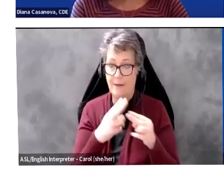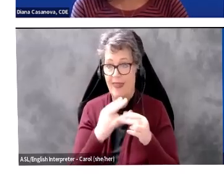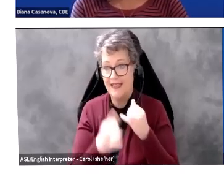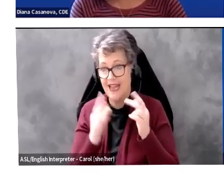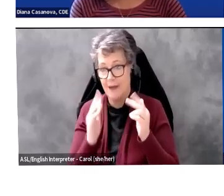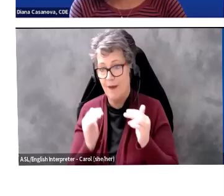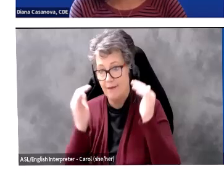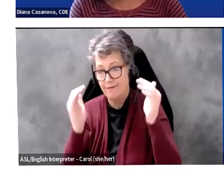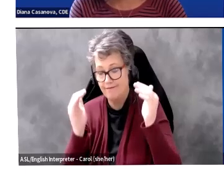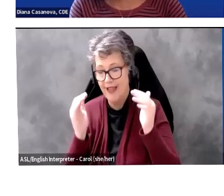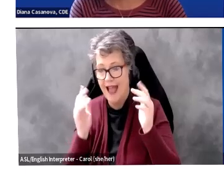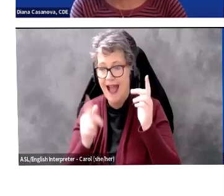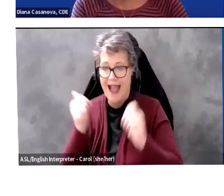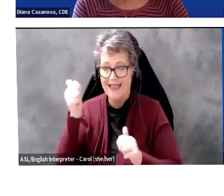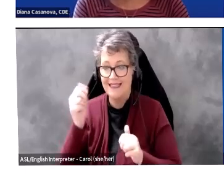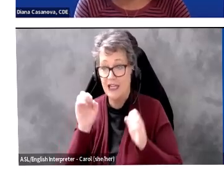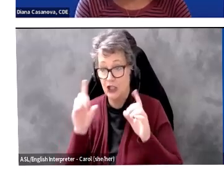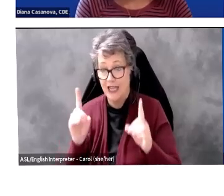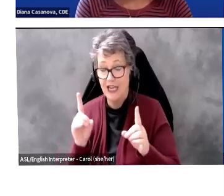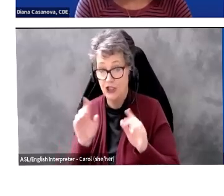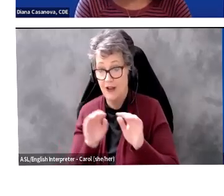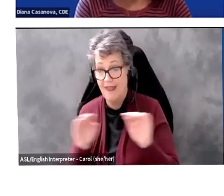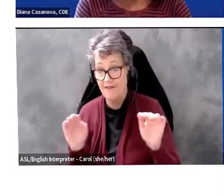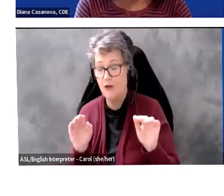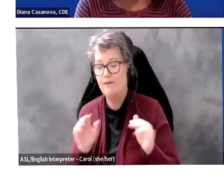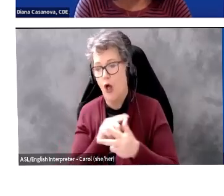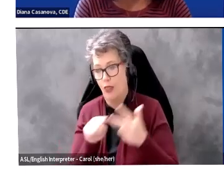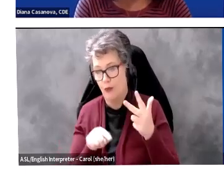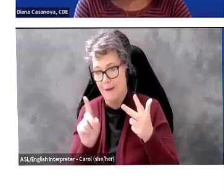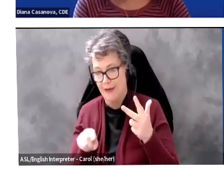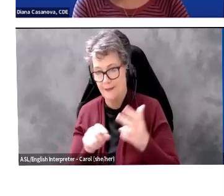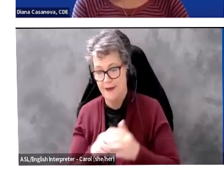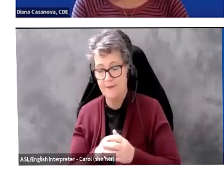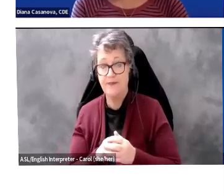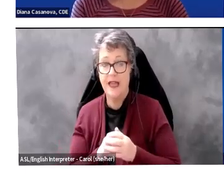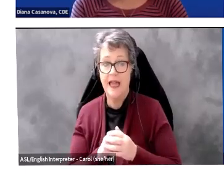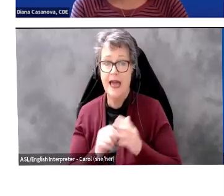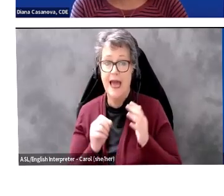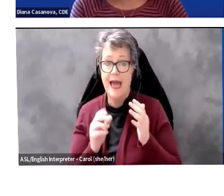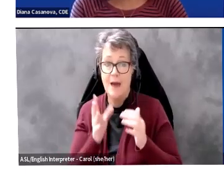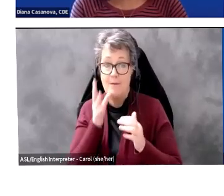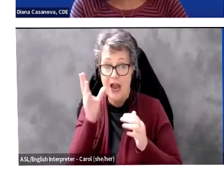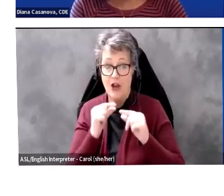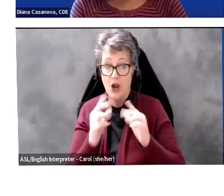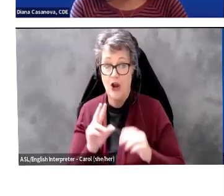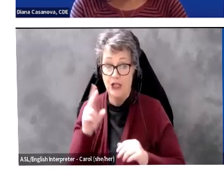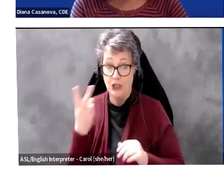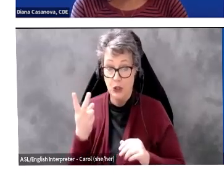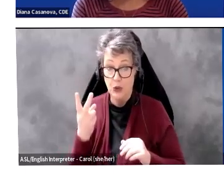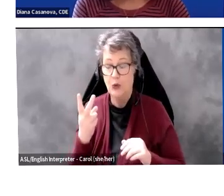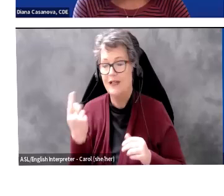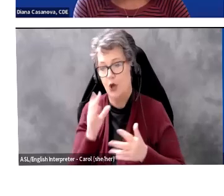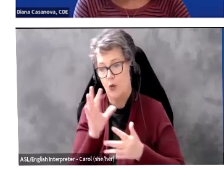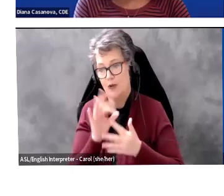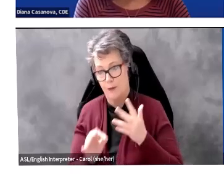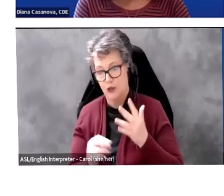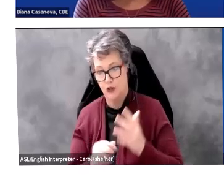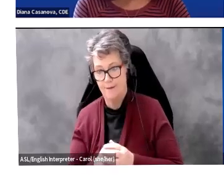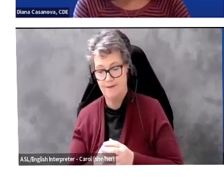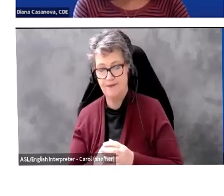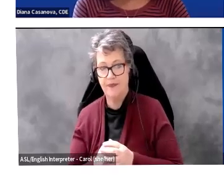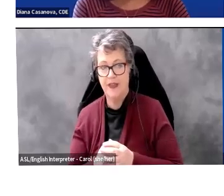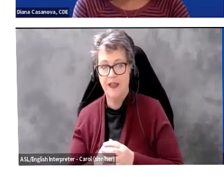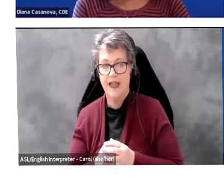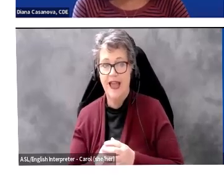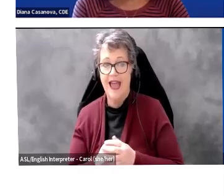education level, then all three must be populated. Parent Guardian 2 highest education level is now always optional. If Parent